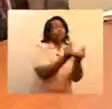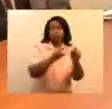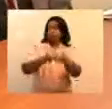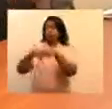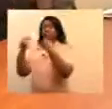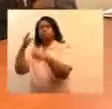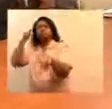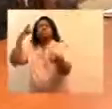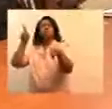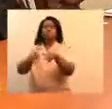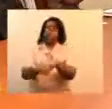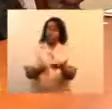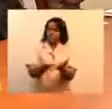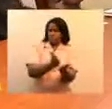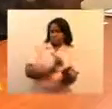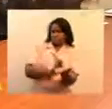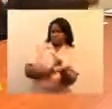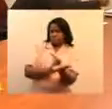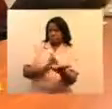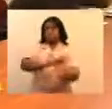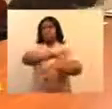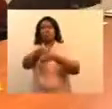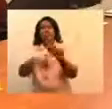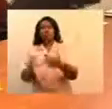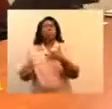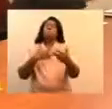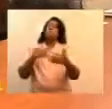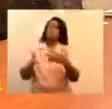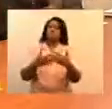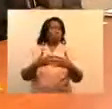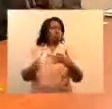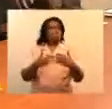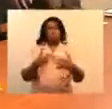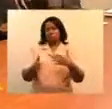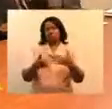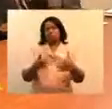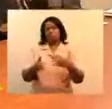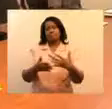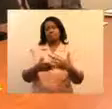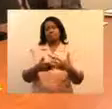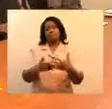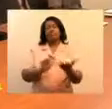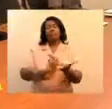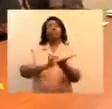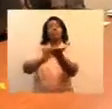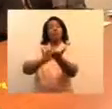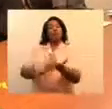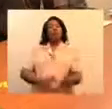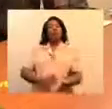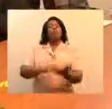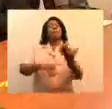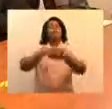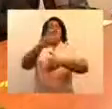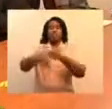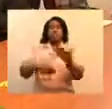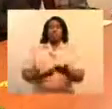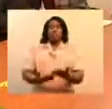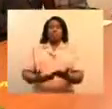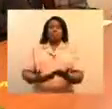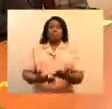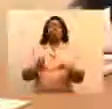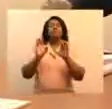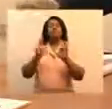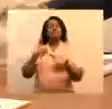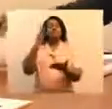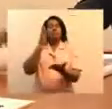Mediation can come to an end if the parties arrive at an agreement resolving some or all of the issues in